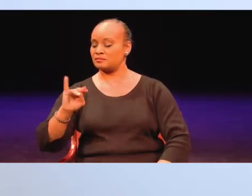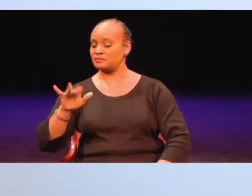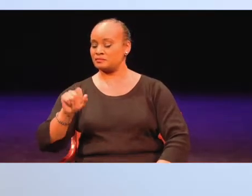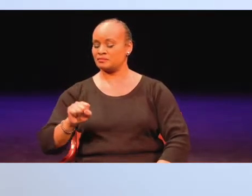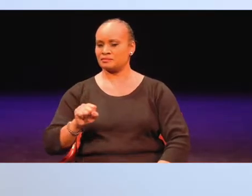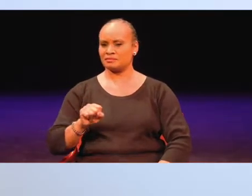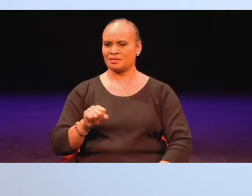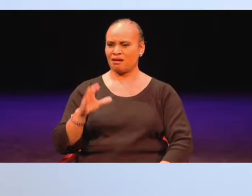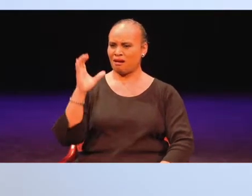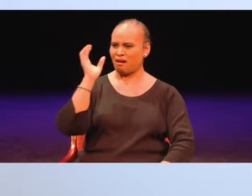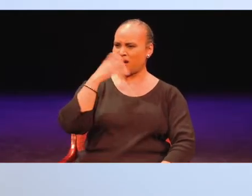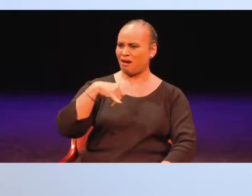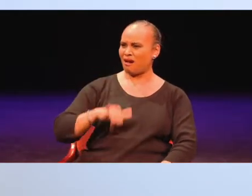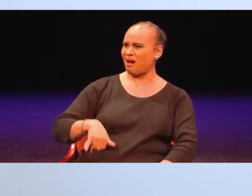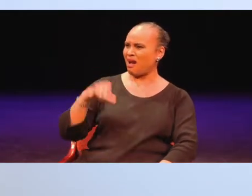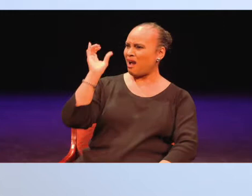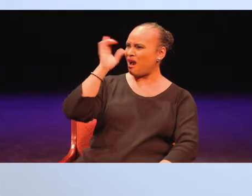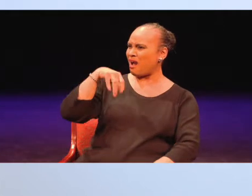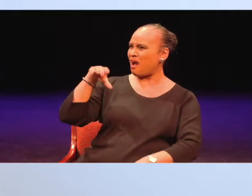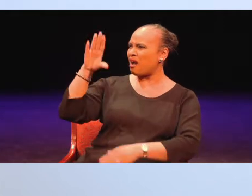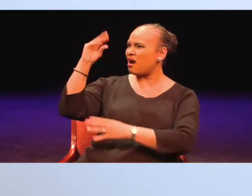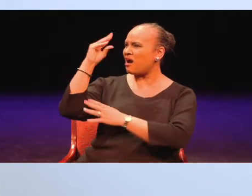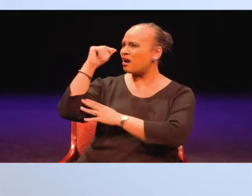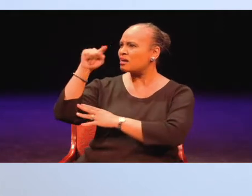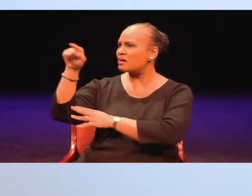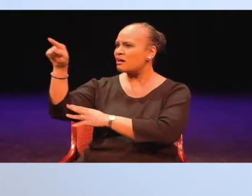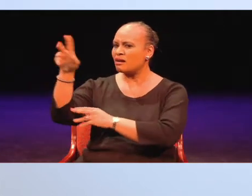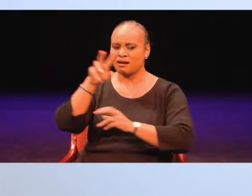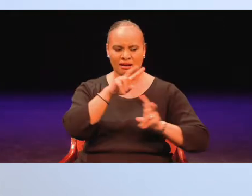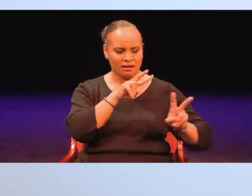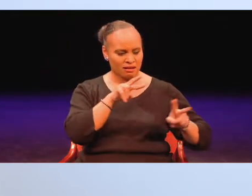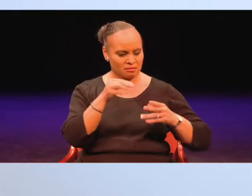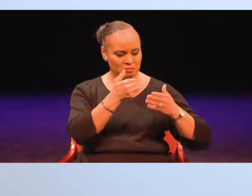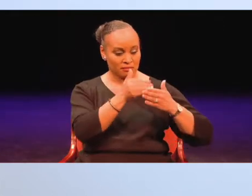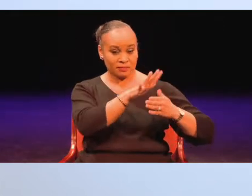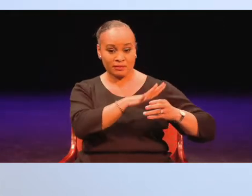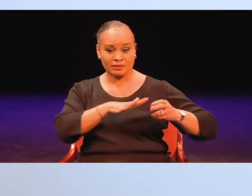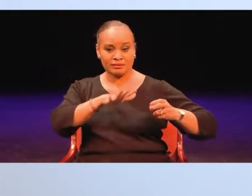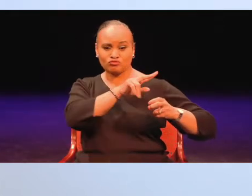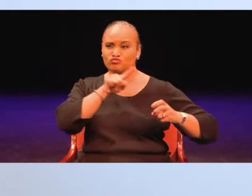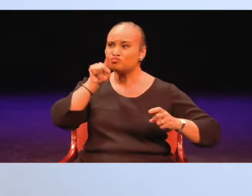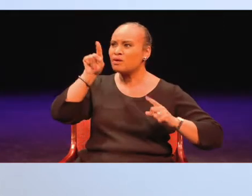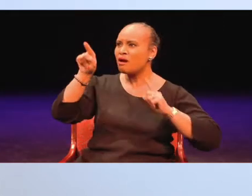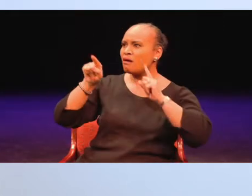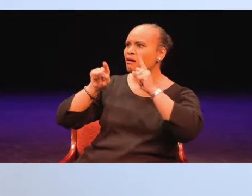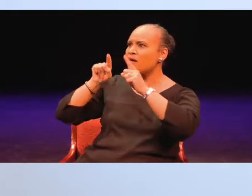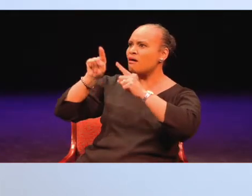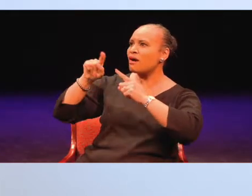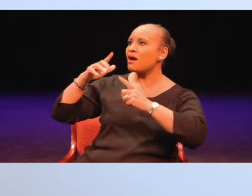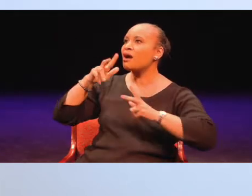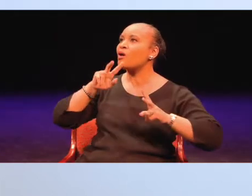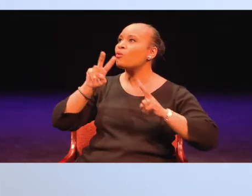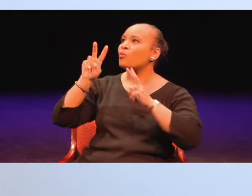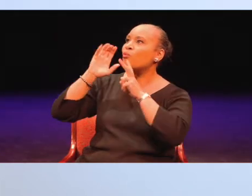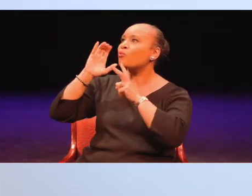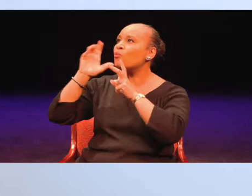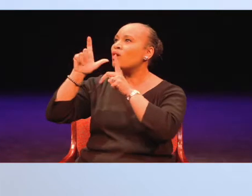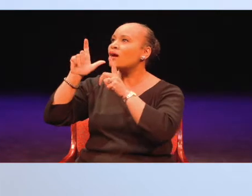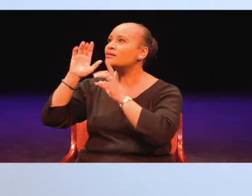Look at that strange boy. Everyone from the neighborhood is pointing fingers and watching the